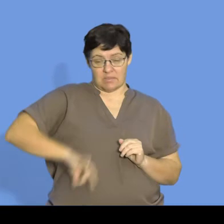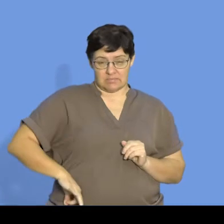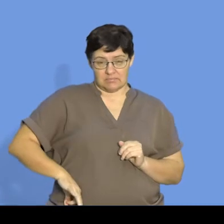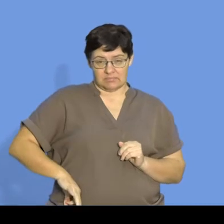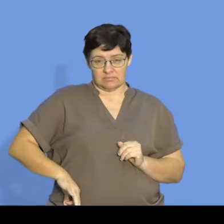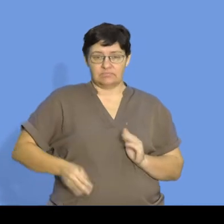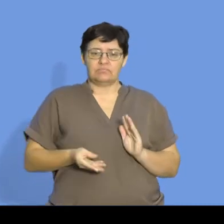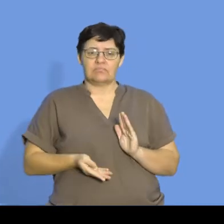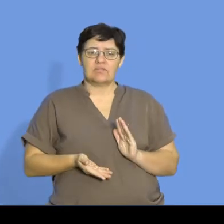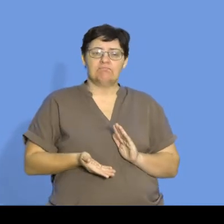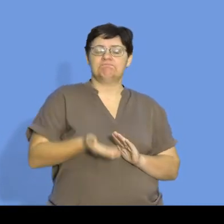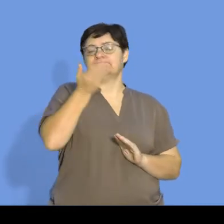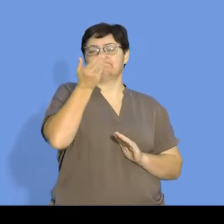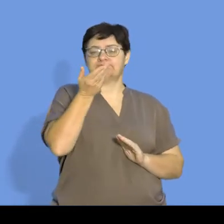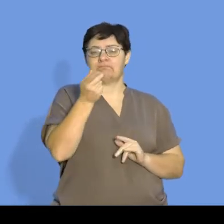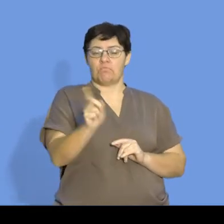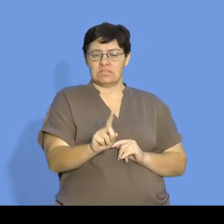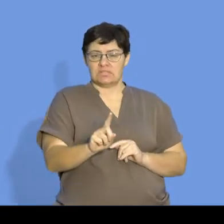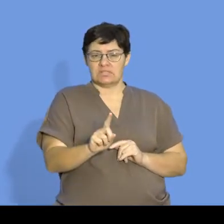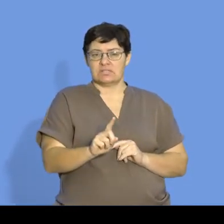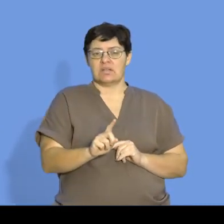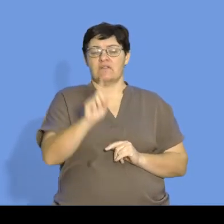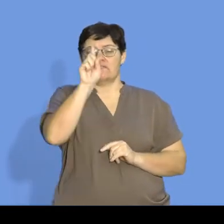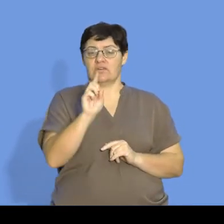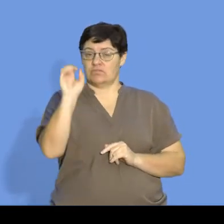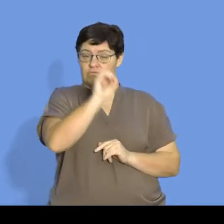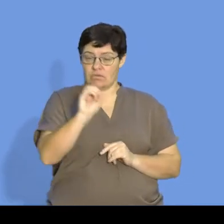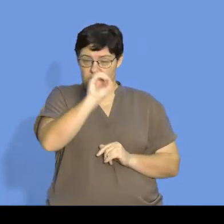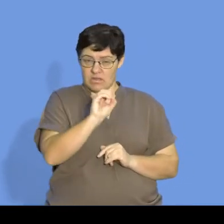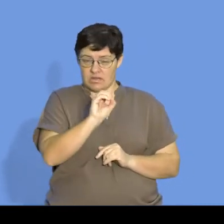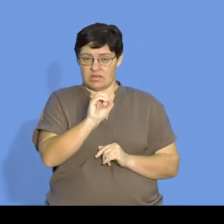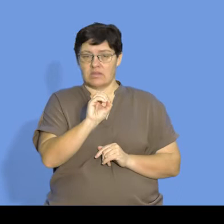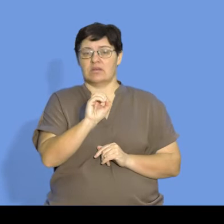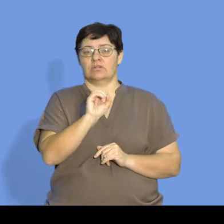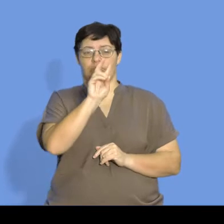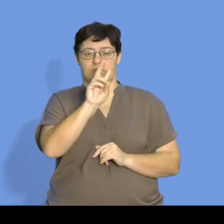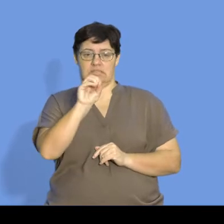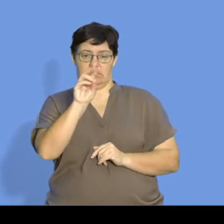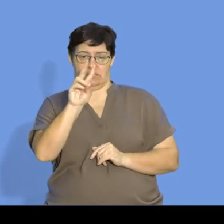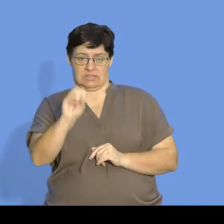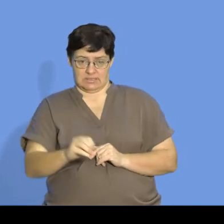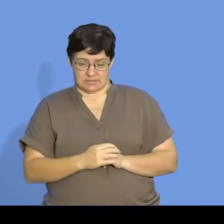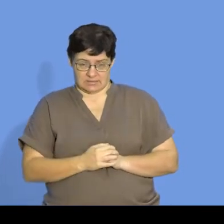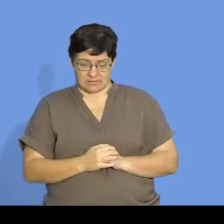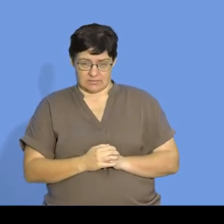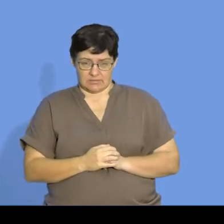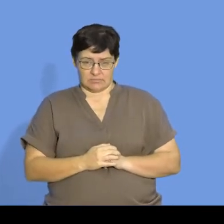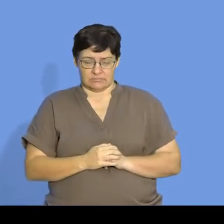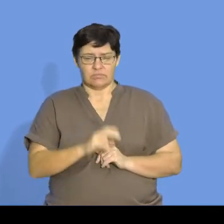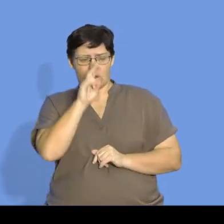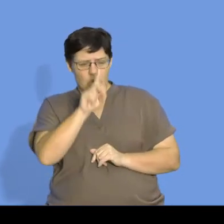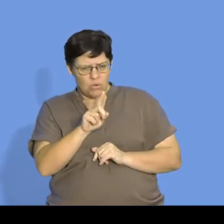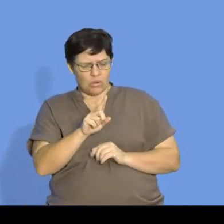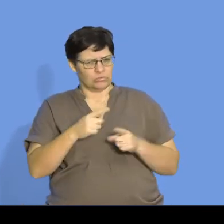increased by 9% on the 1st of October 2020. Okay, now look at the variation in the